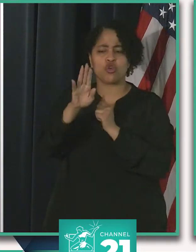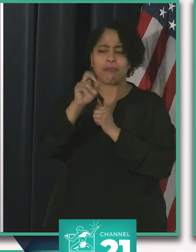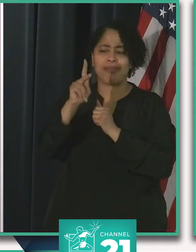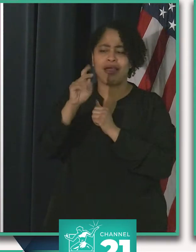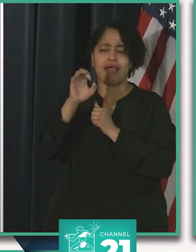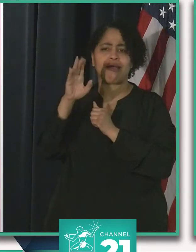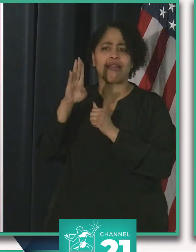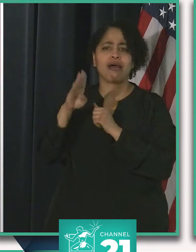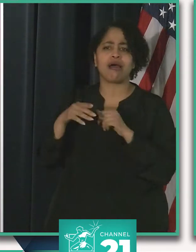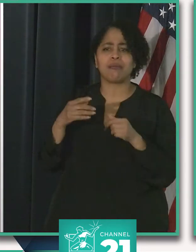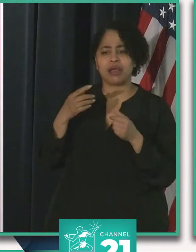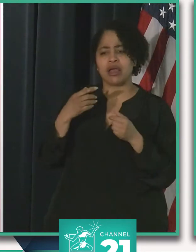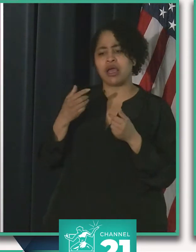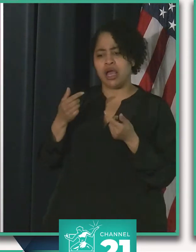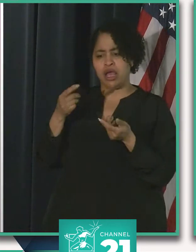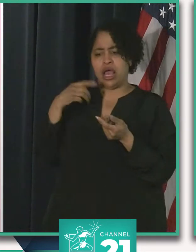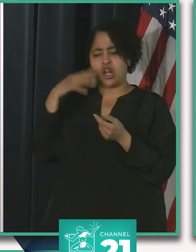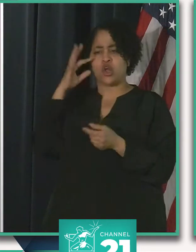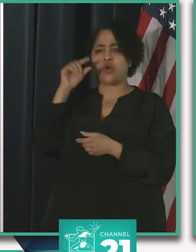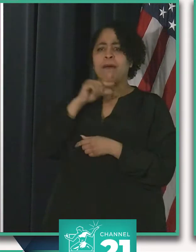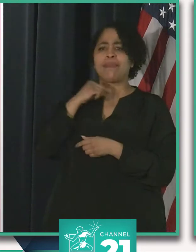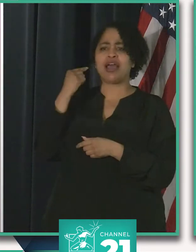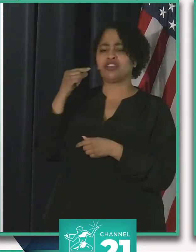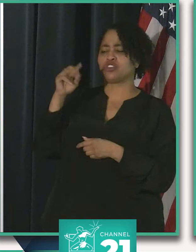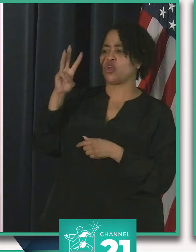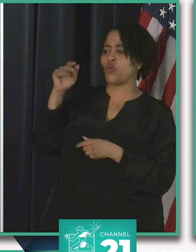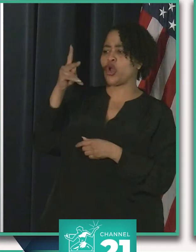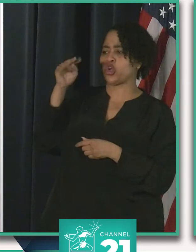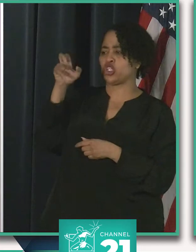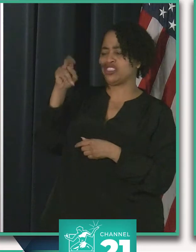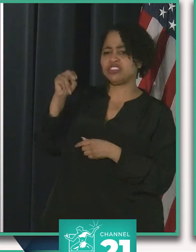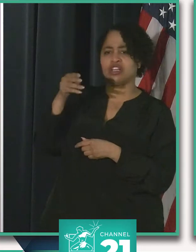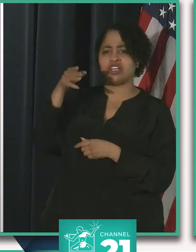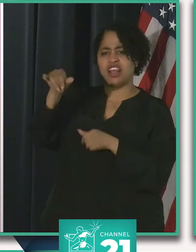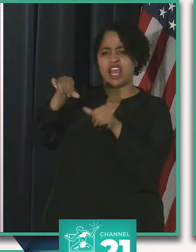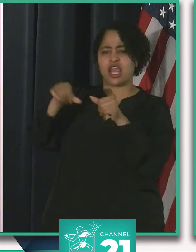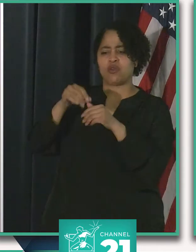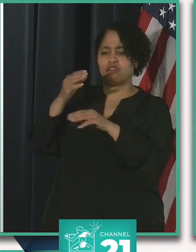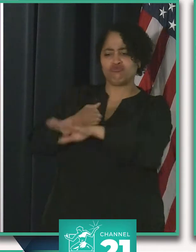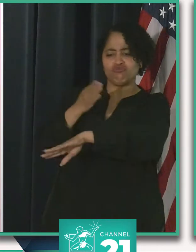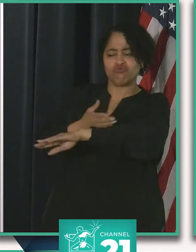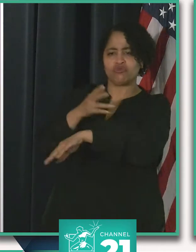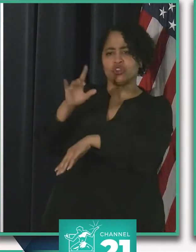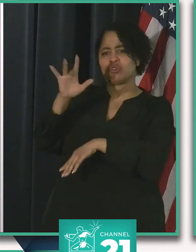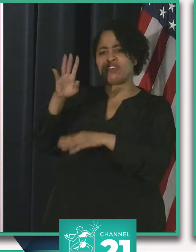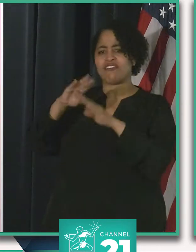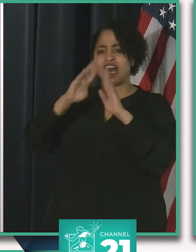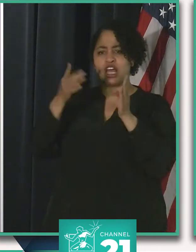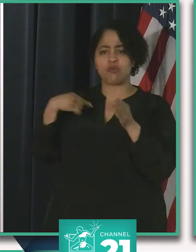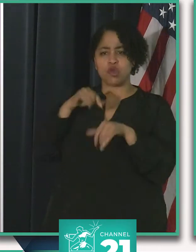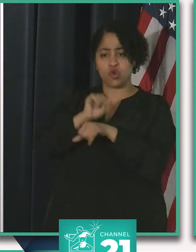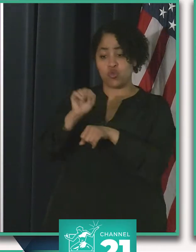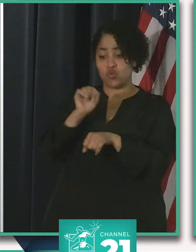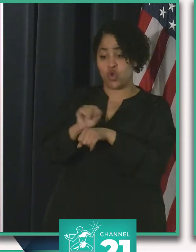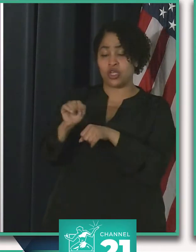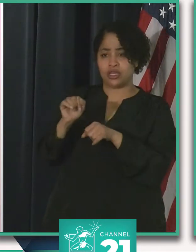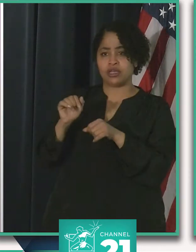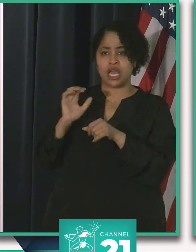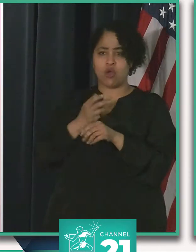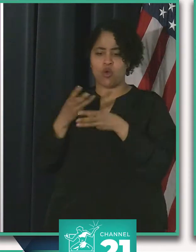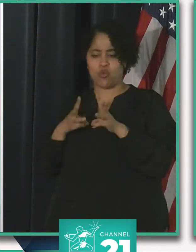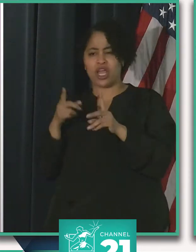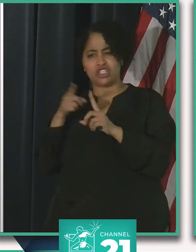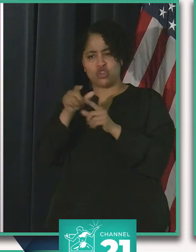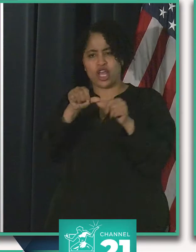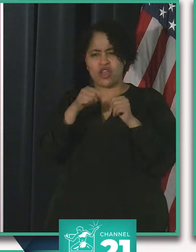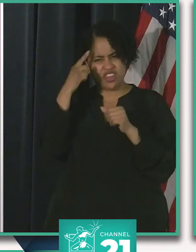Pastor Wilkerson over in that area has renovated about 25 houses, but we've been working our way down Livernois toward you. But do you think we